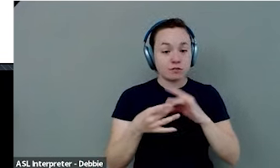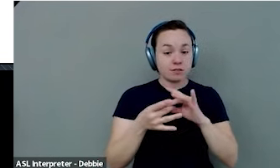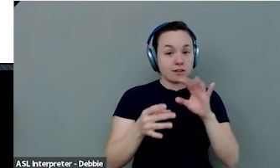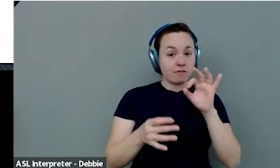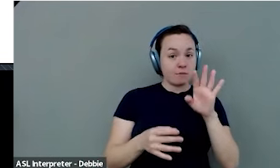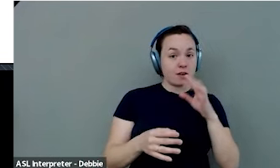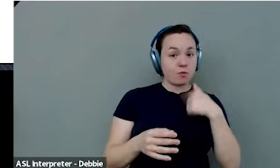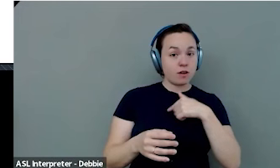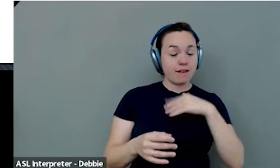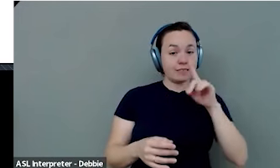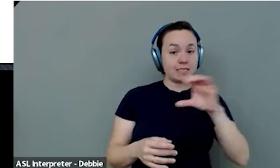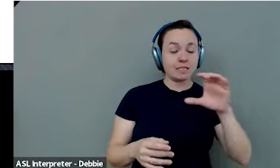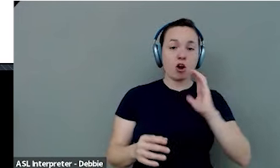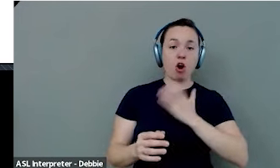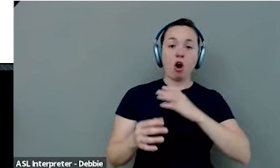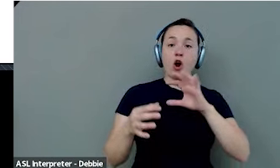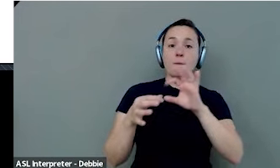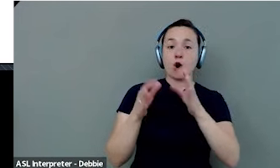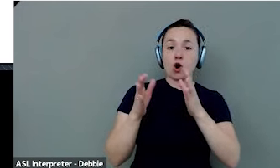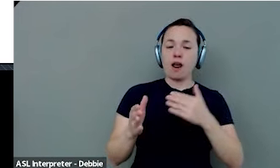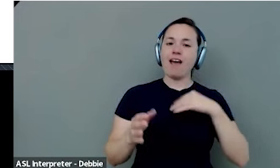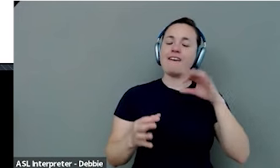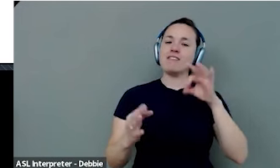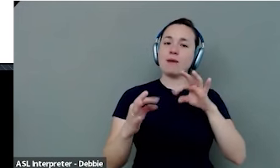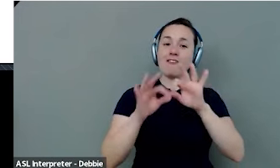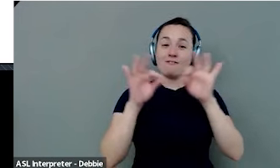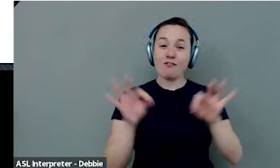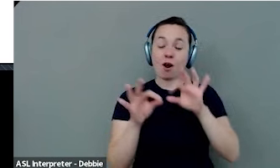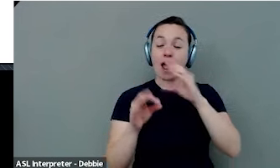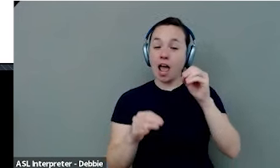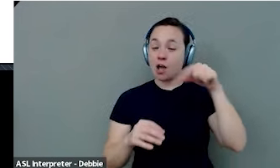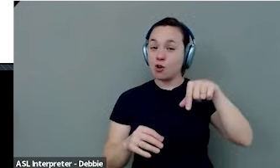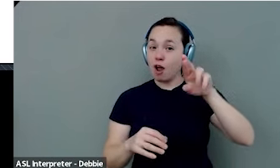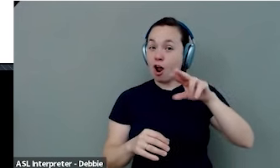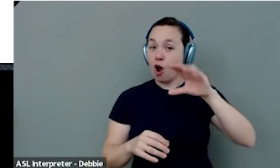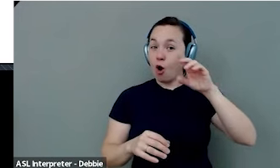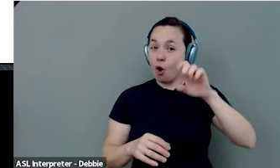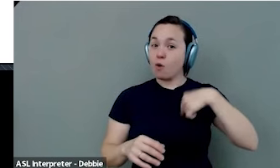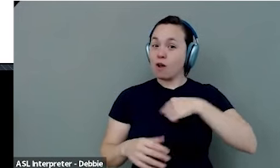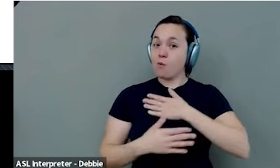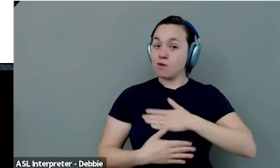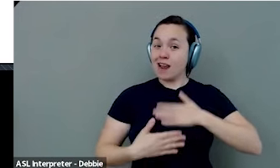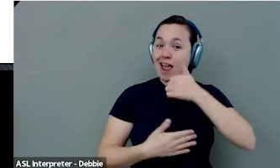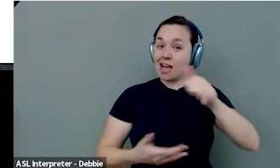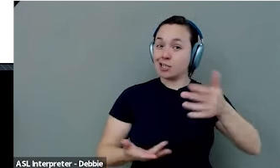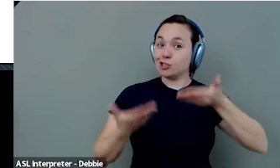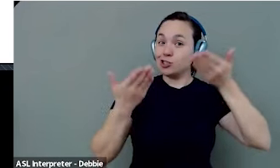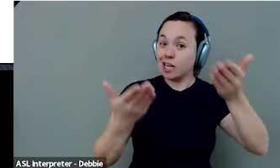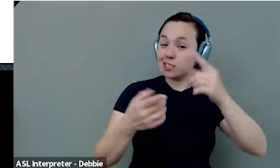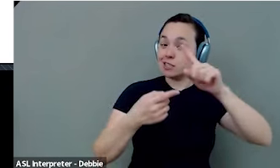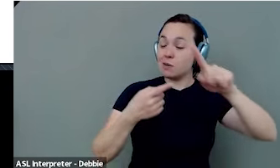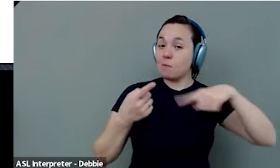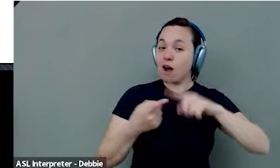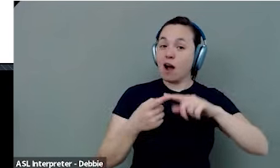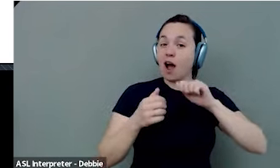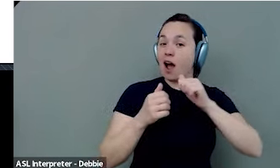as well as some of our partners, have a feedback form and QR code. Would appreciate any suggestions you have about how